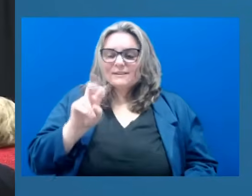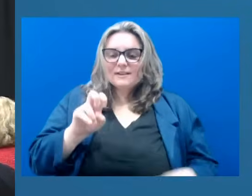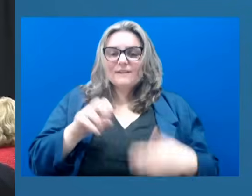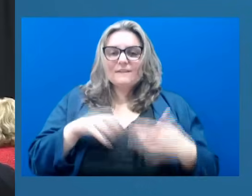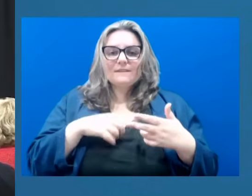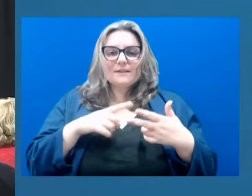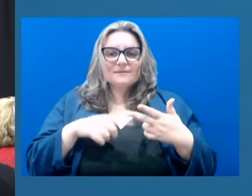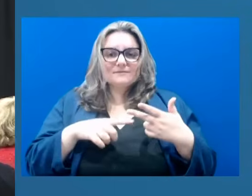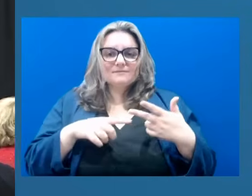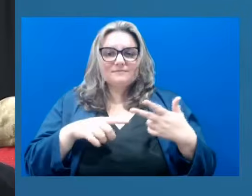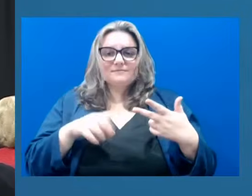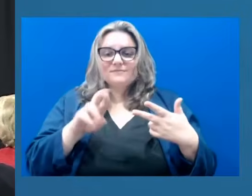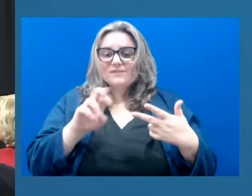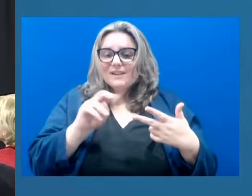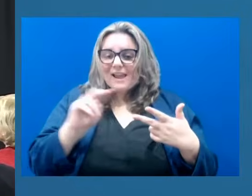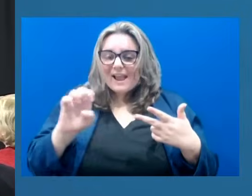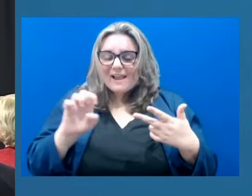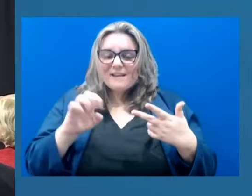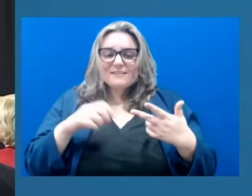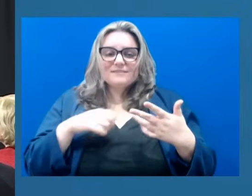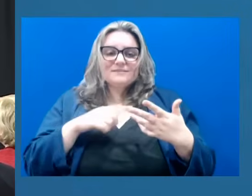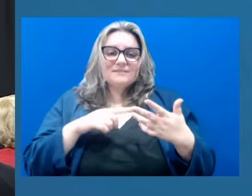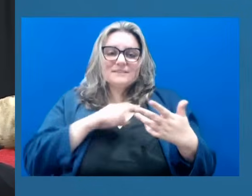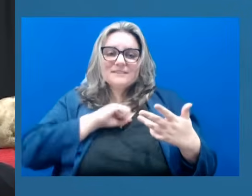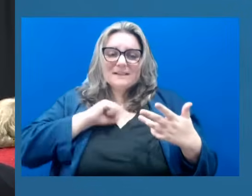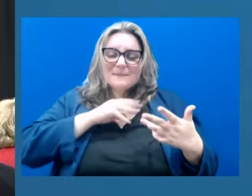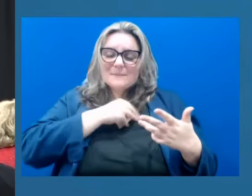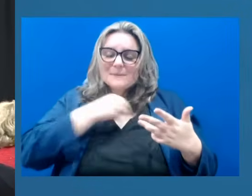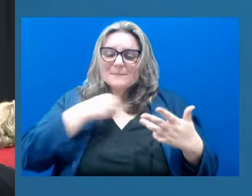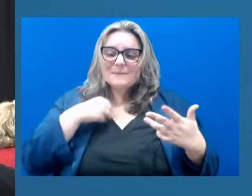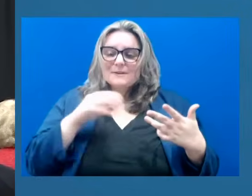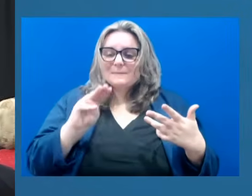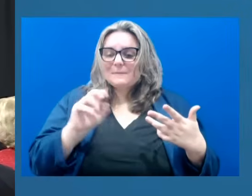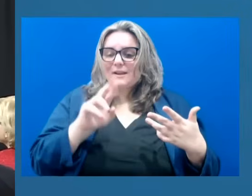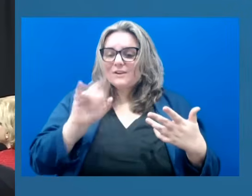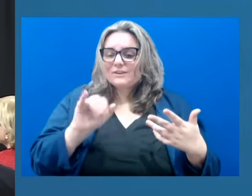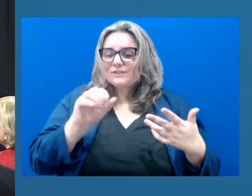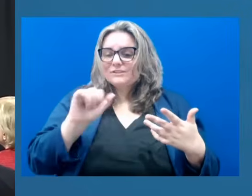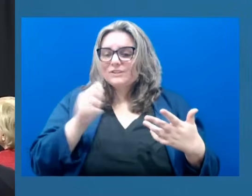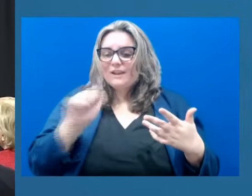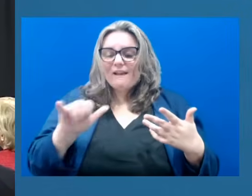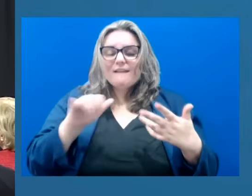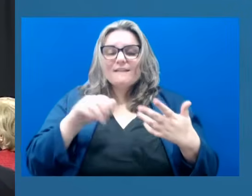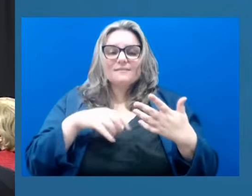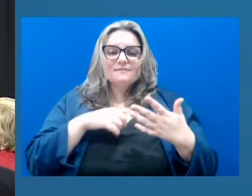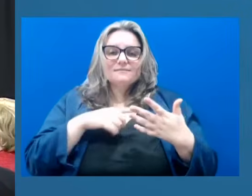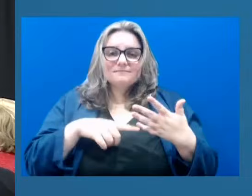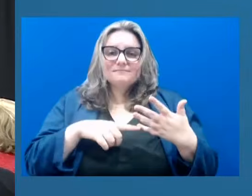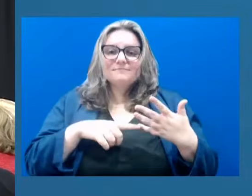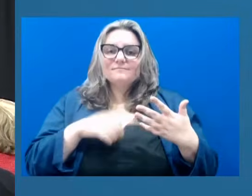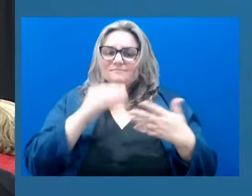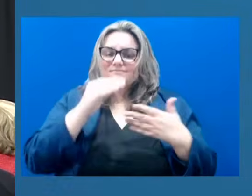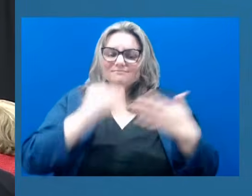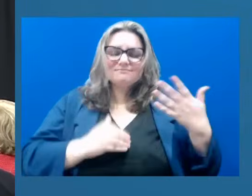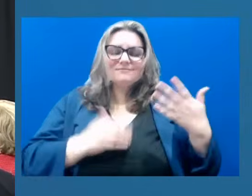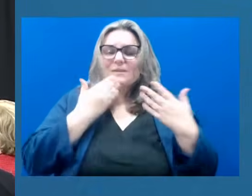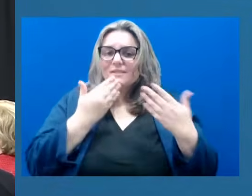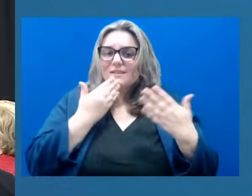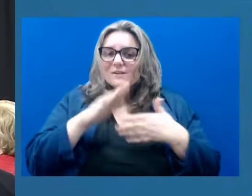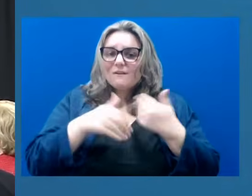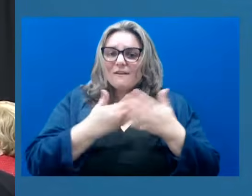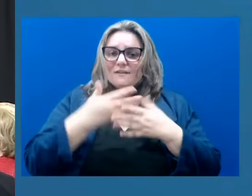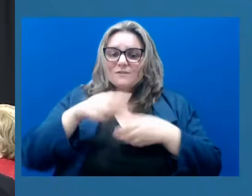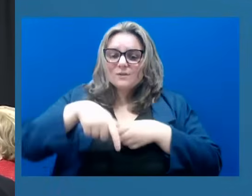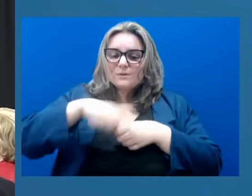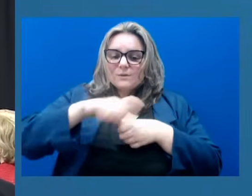Sayed, Assemblymember Mary Jane Shimsky. And again, thank you to all of our local elected officials as a